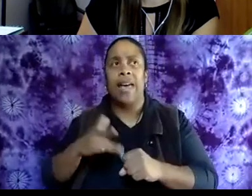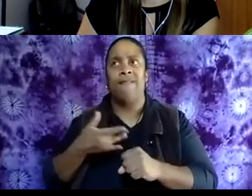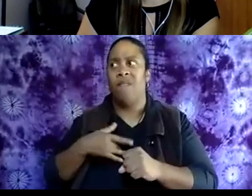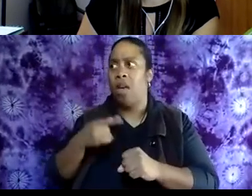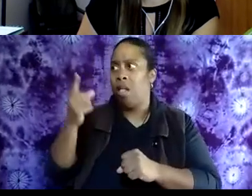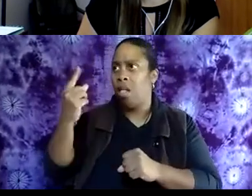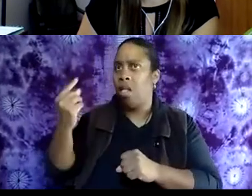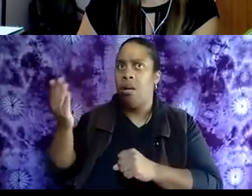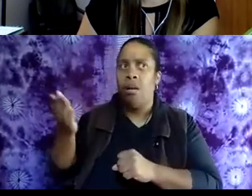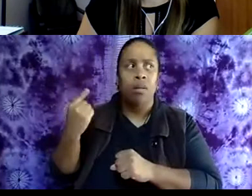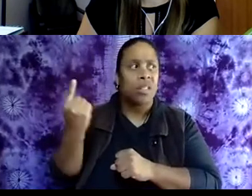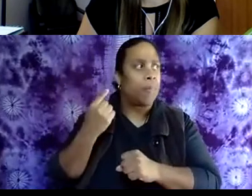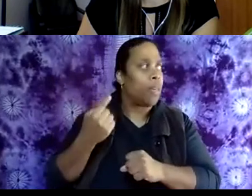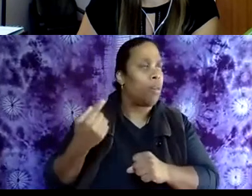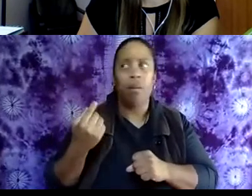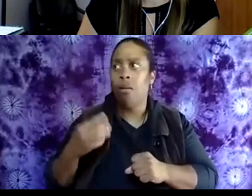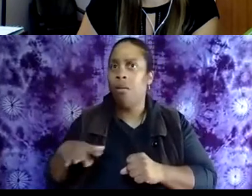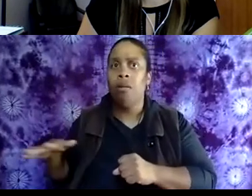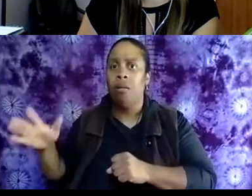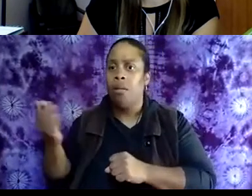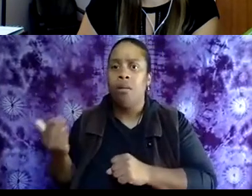presence. I'm